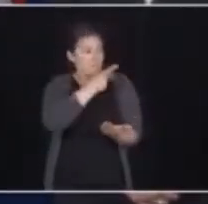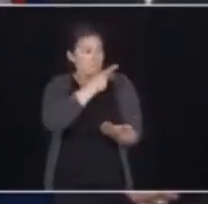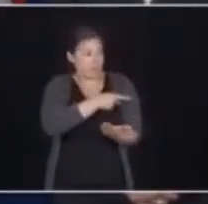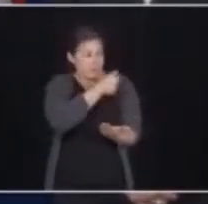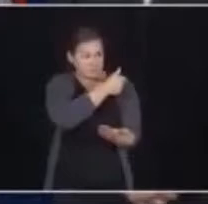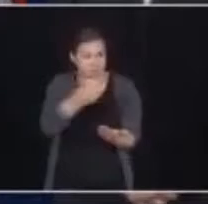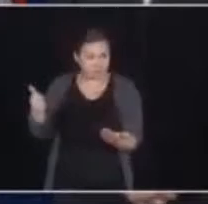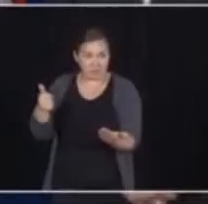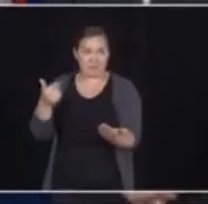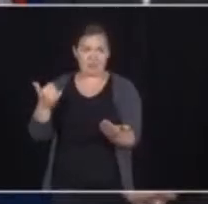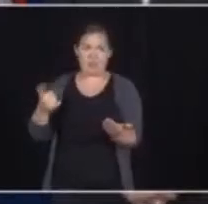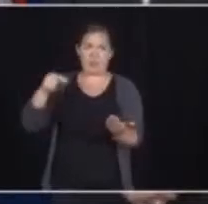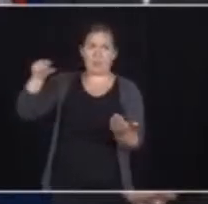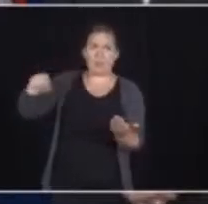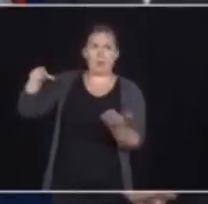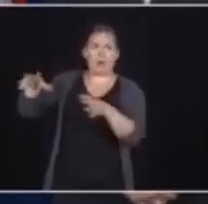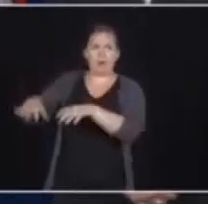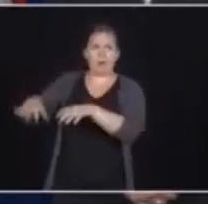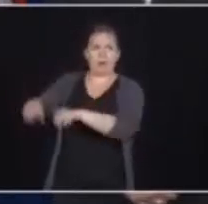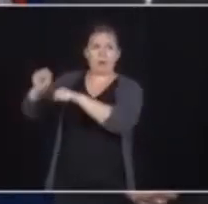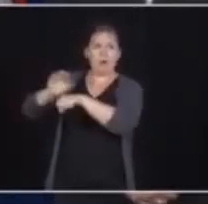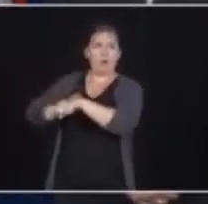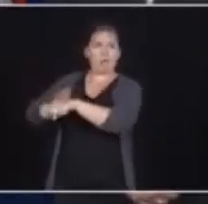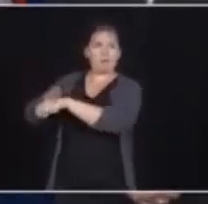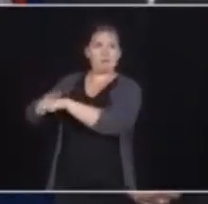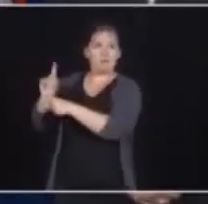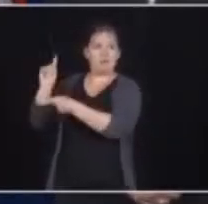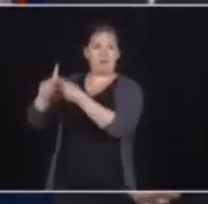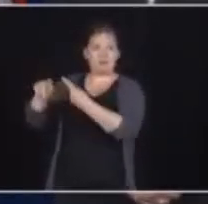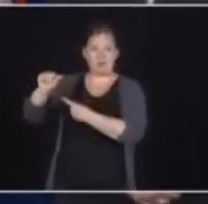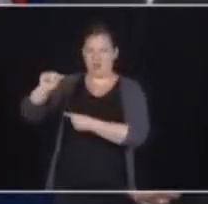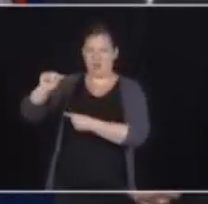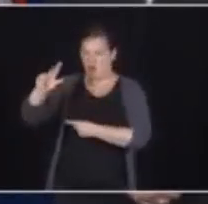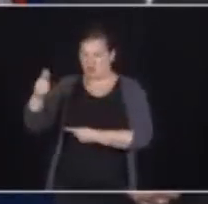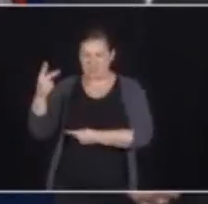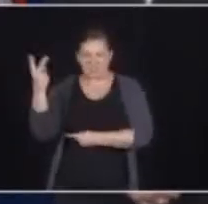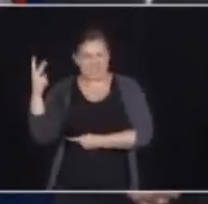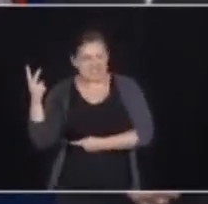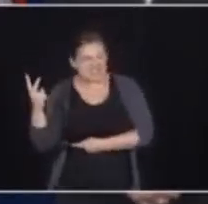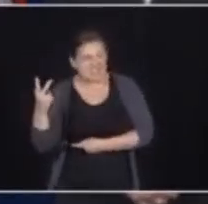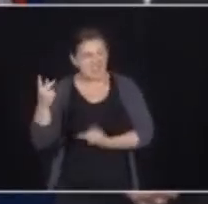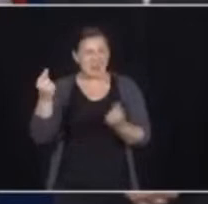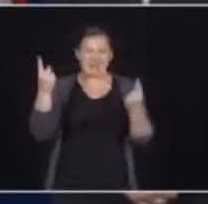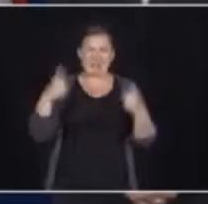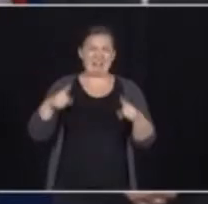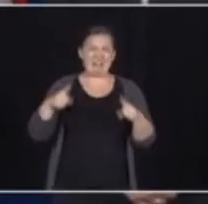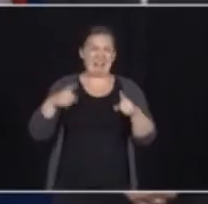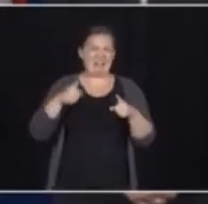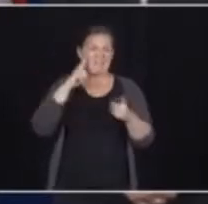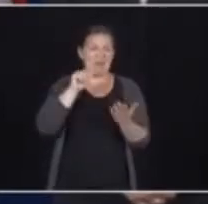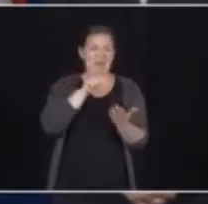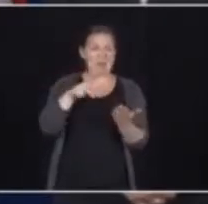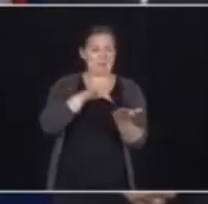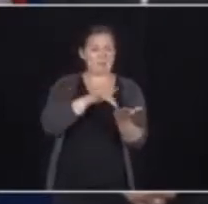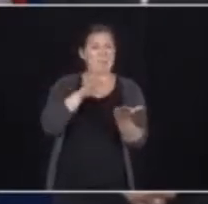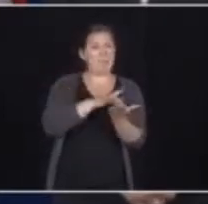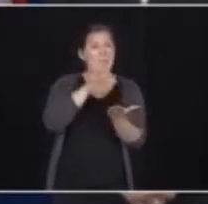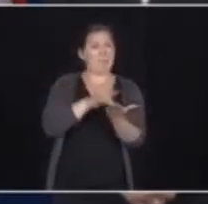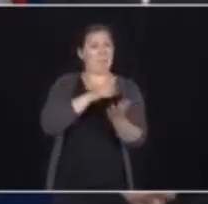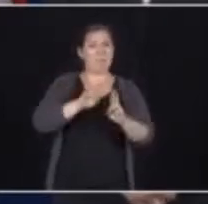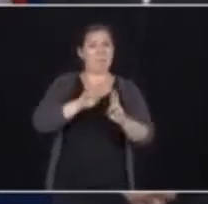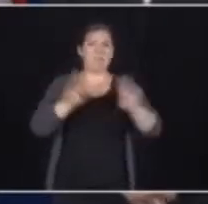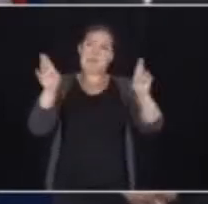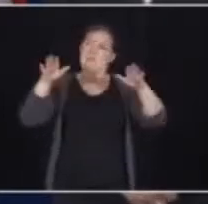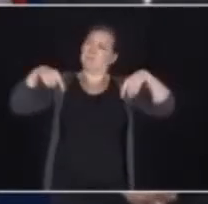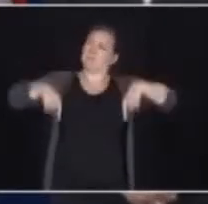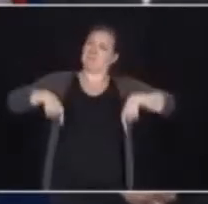launching consultations until August 2nd at least. So I'm wondering if you know when the app will be launched in Ontario. Is it going to be before that